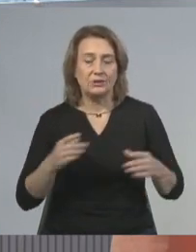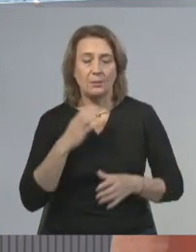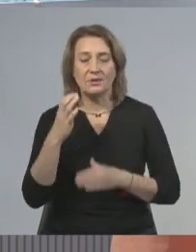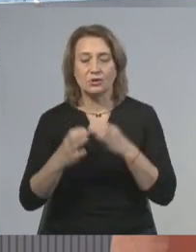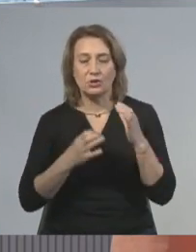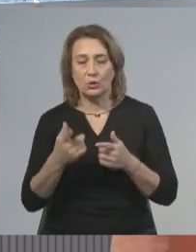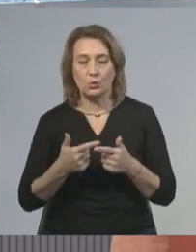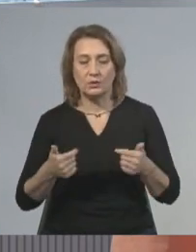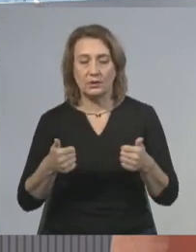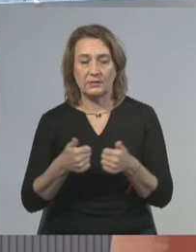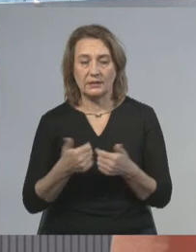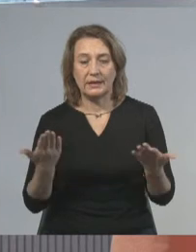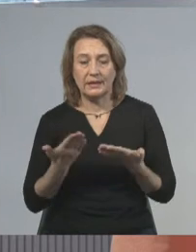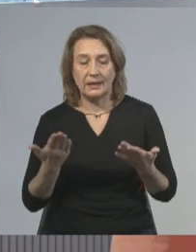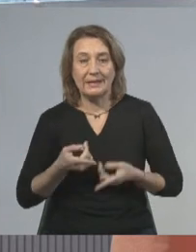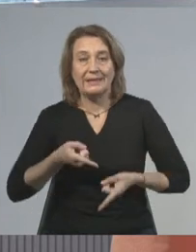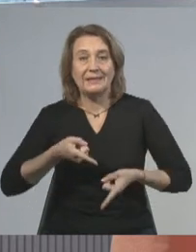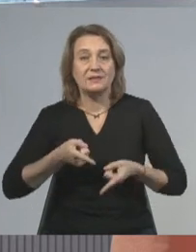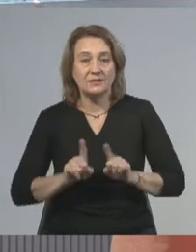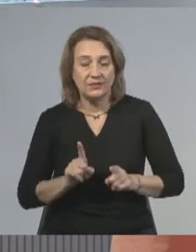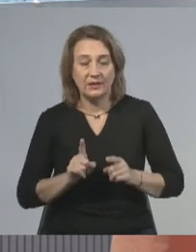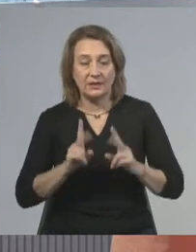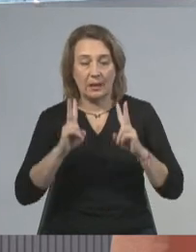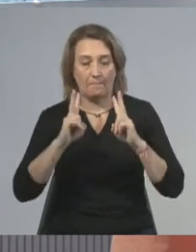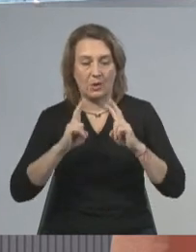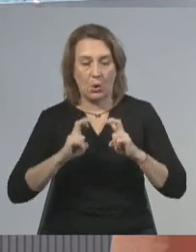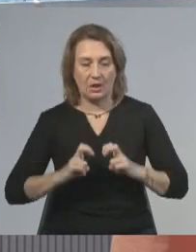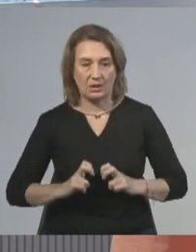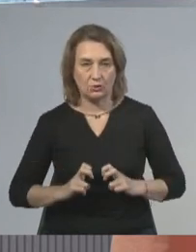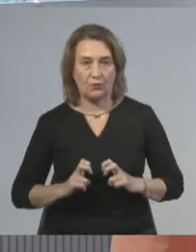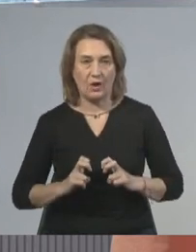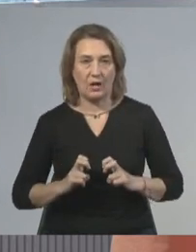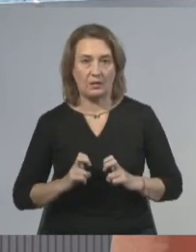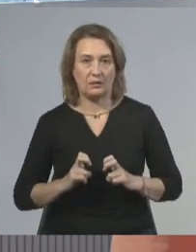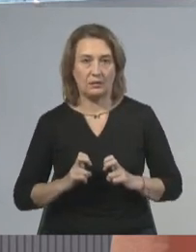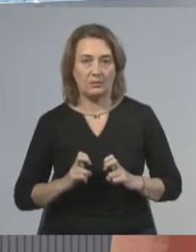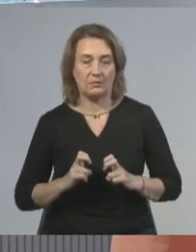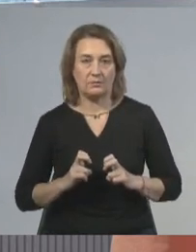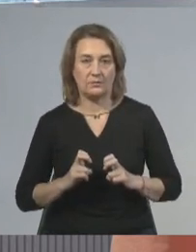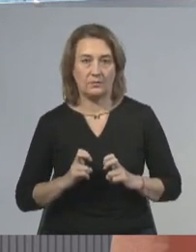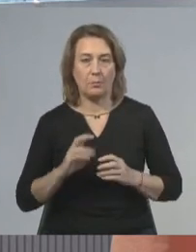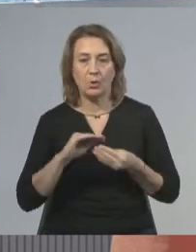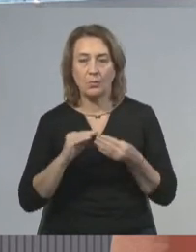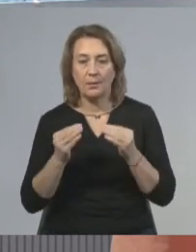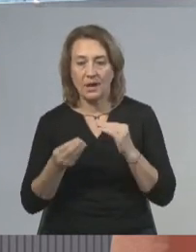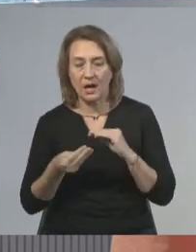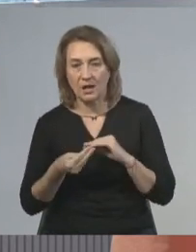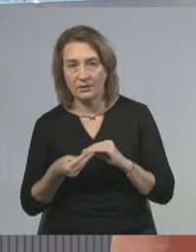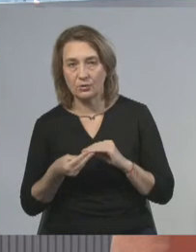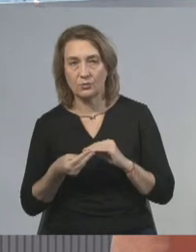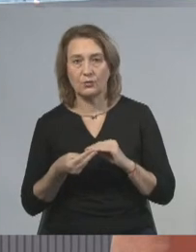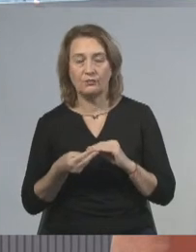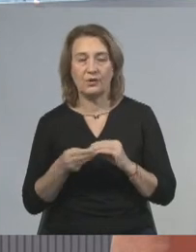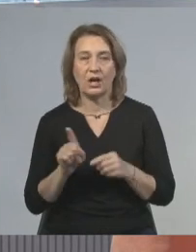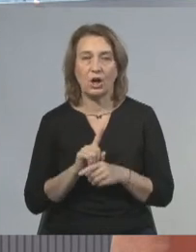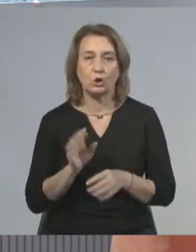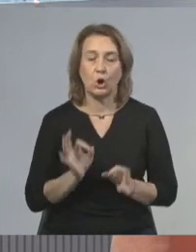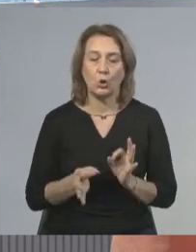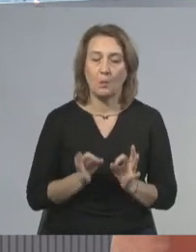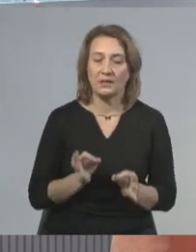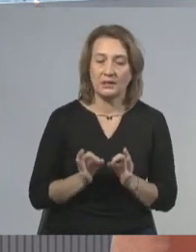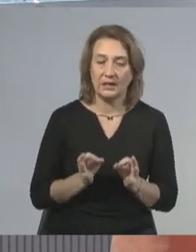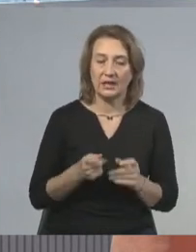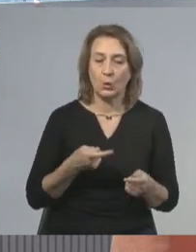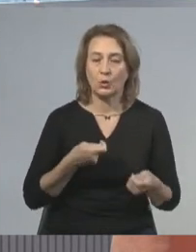other international organizations that analyzed it together with the central election commission with explained